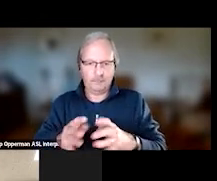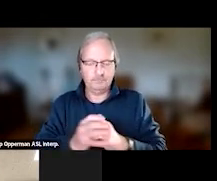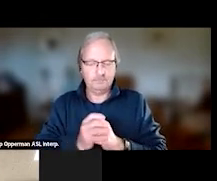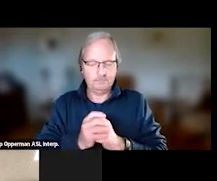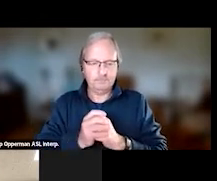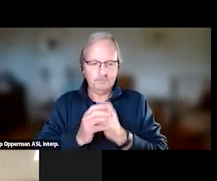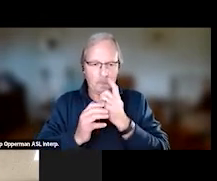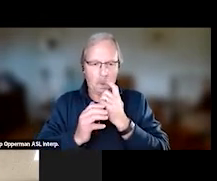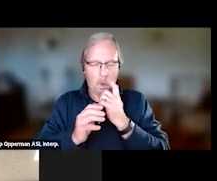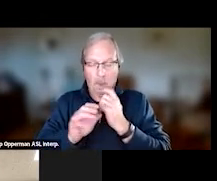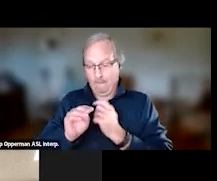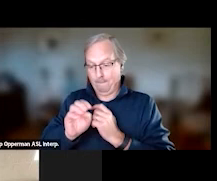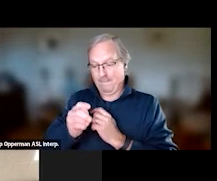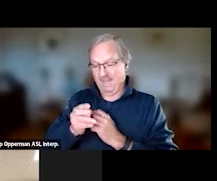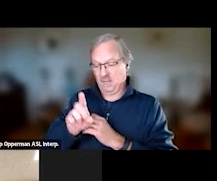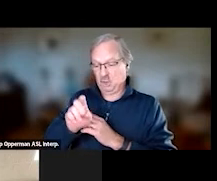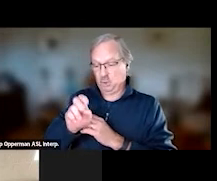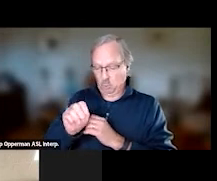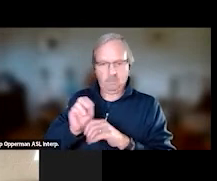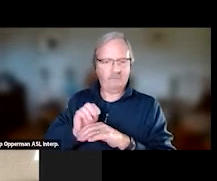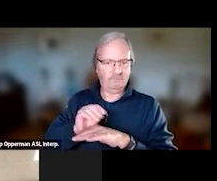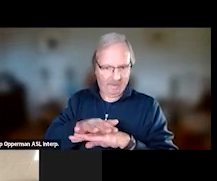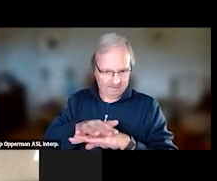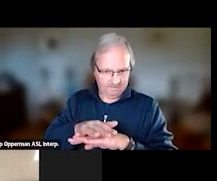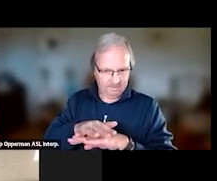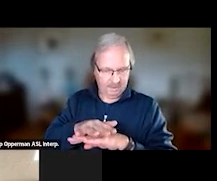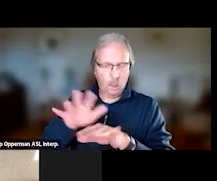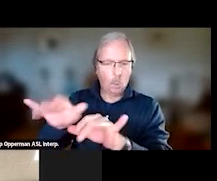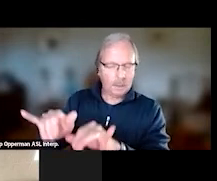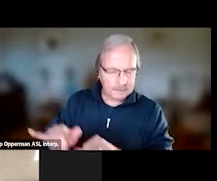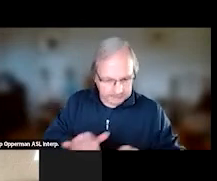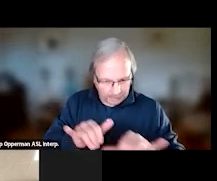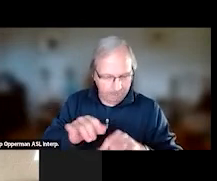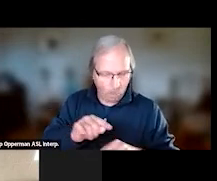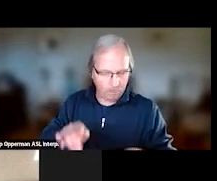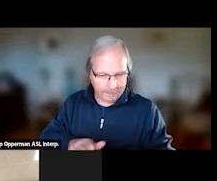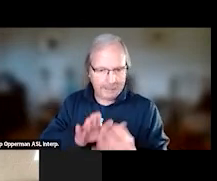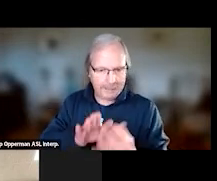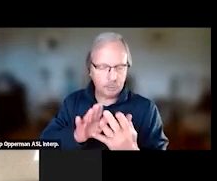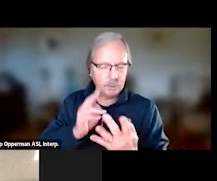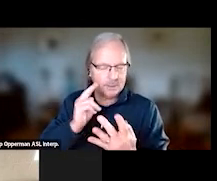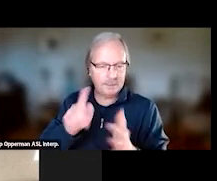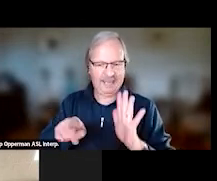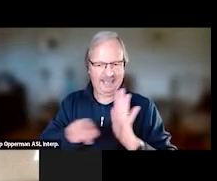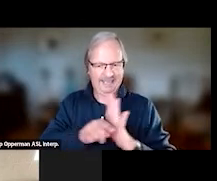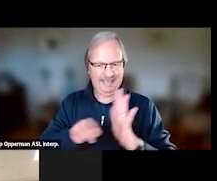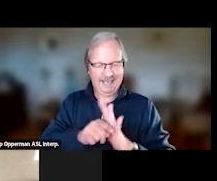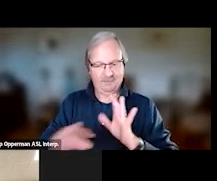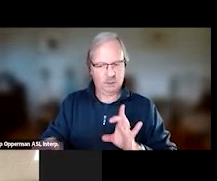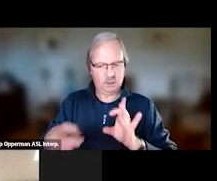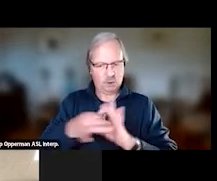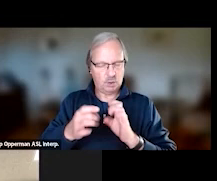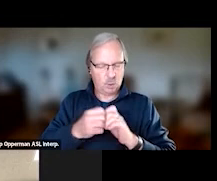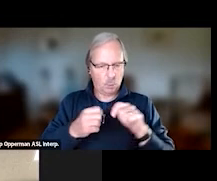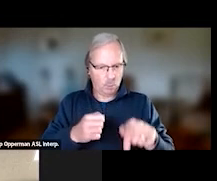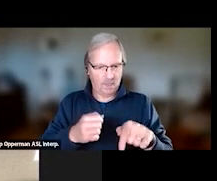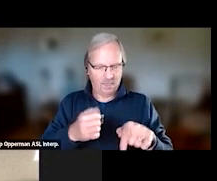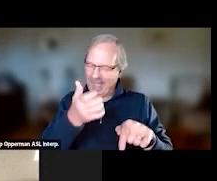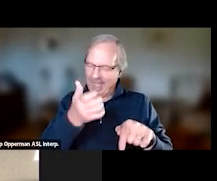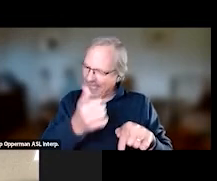methadone was effective. It was very common what we encountered for there to be a negative association with any of